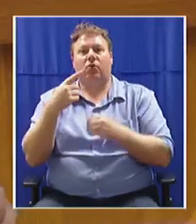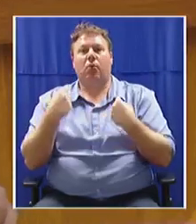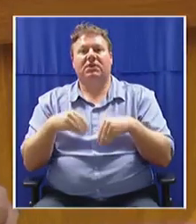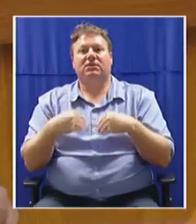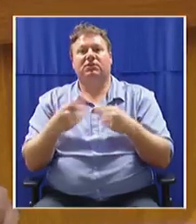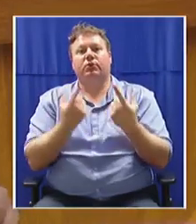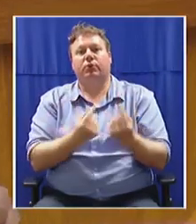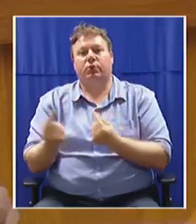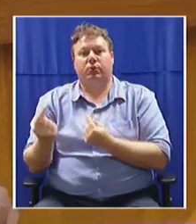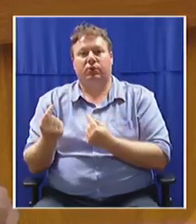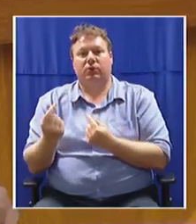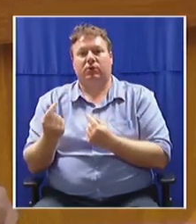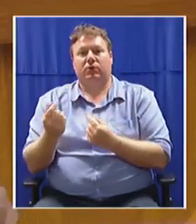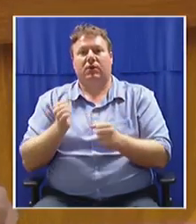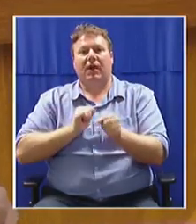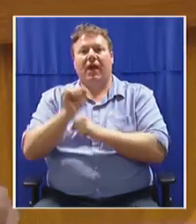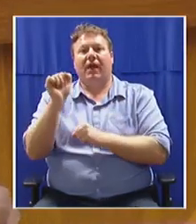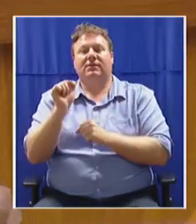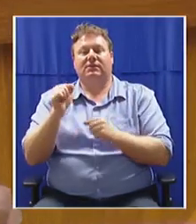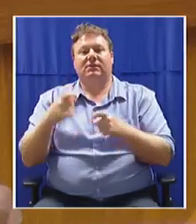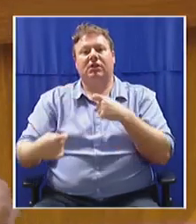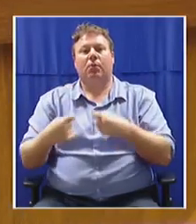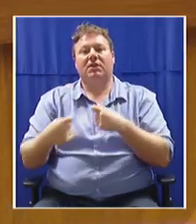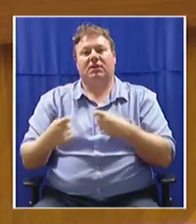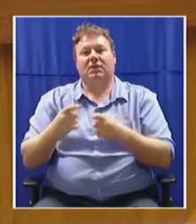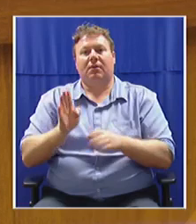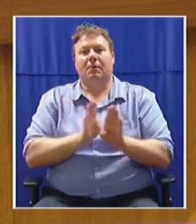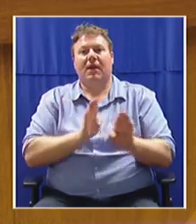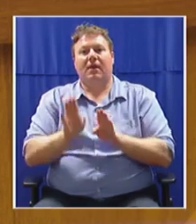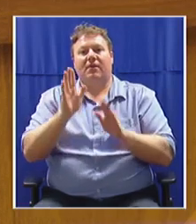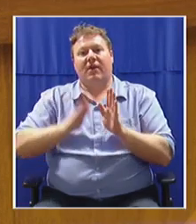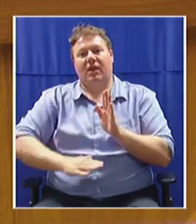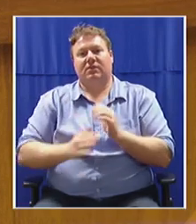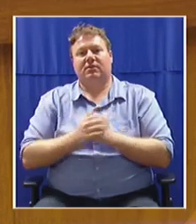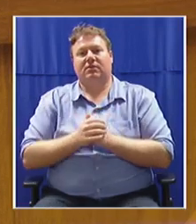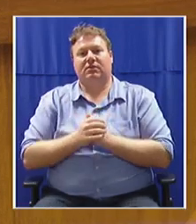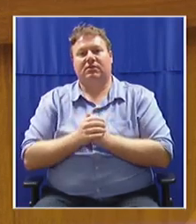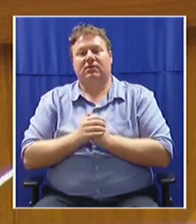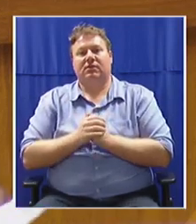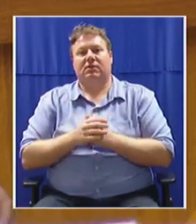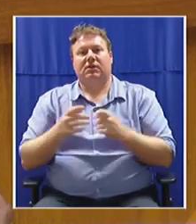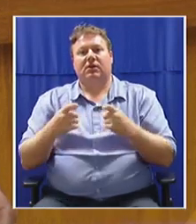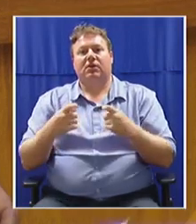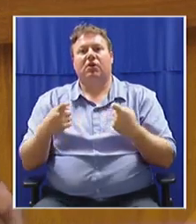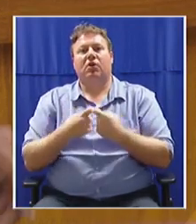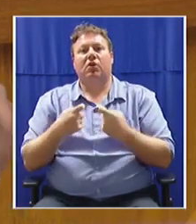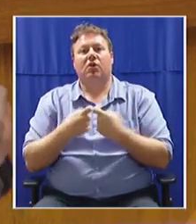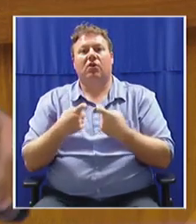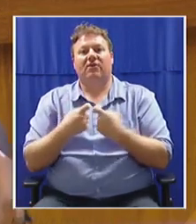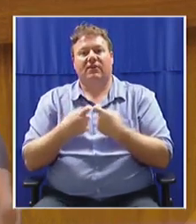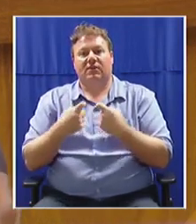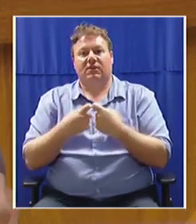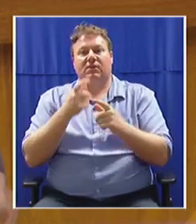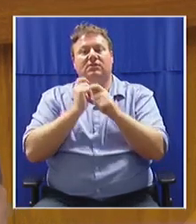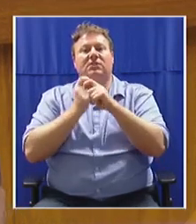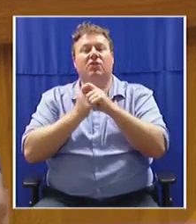prevent anti-competitive behavior, and minimize conflict in township and rural